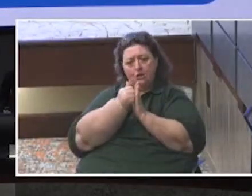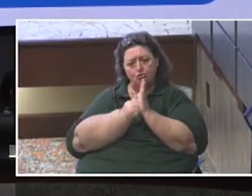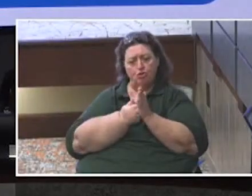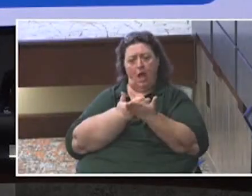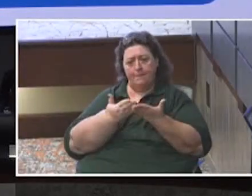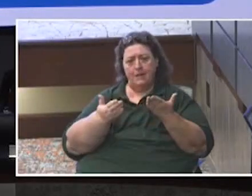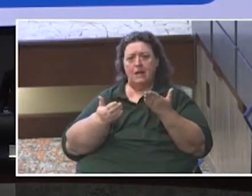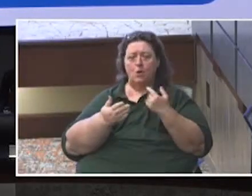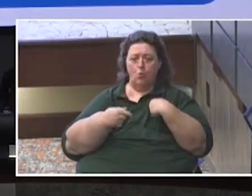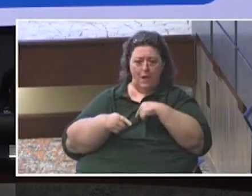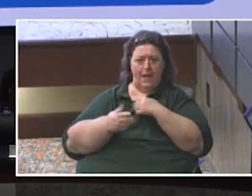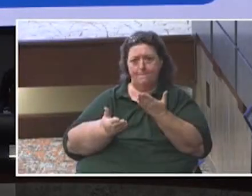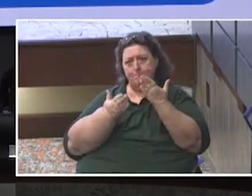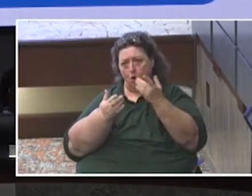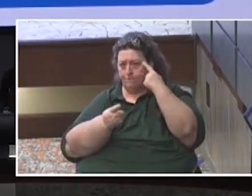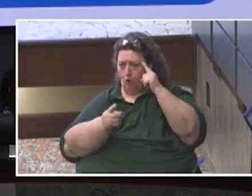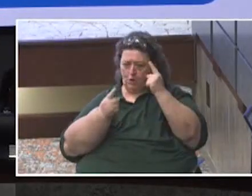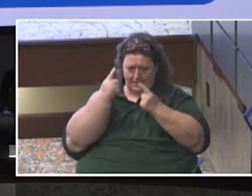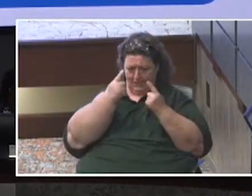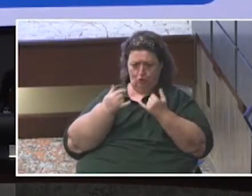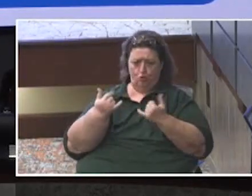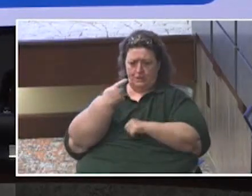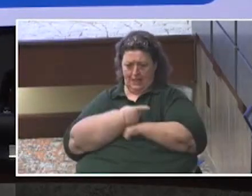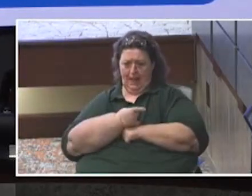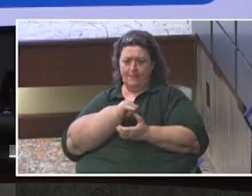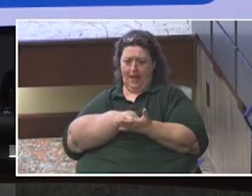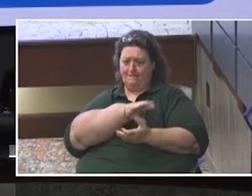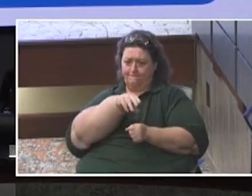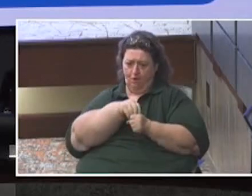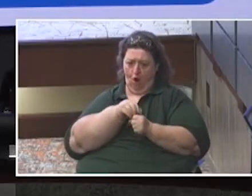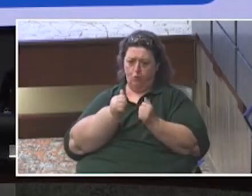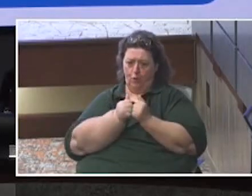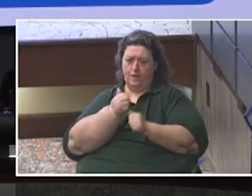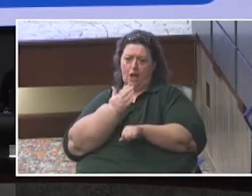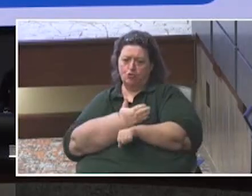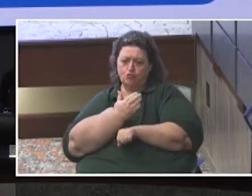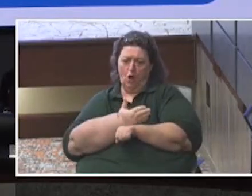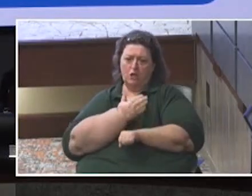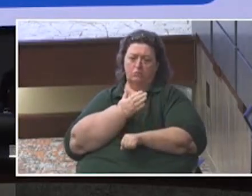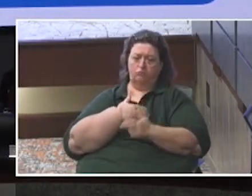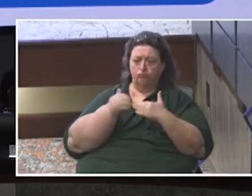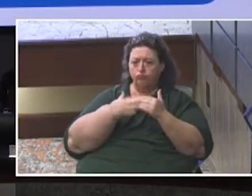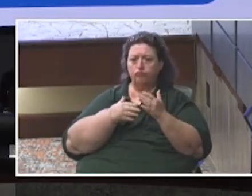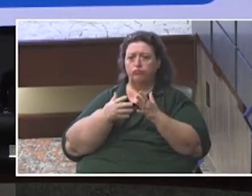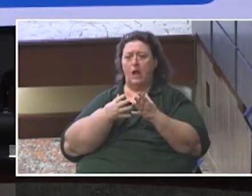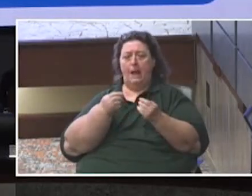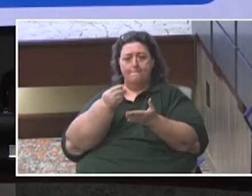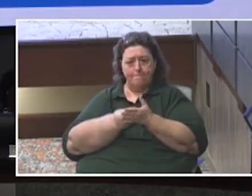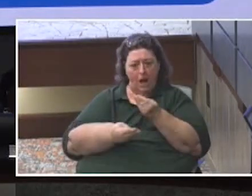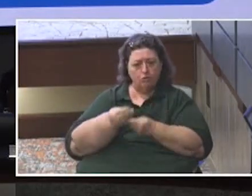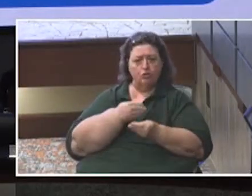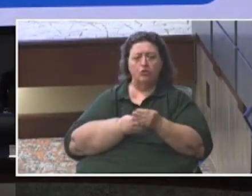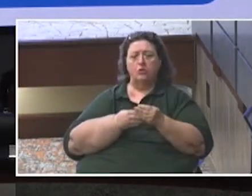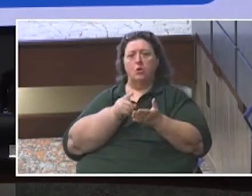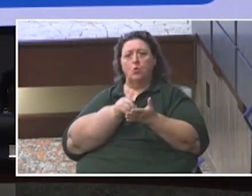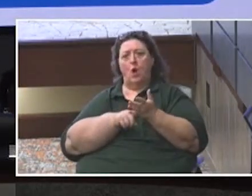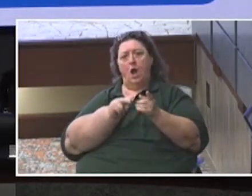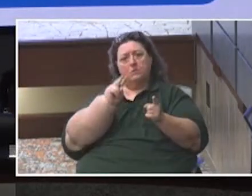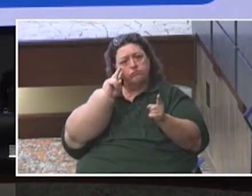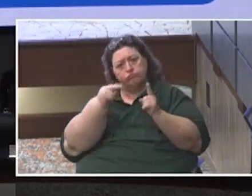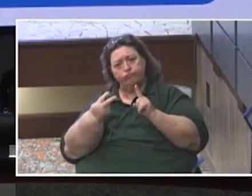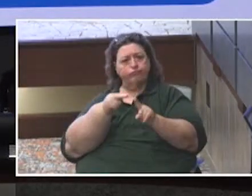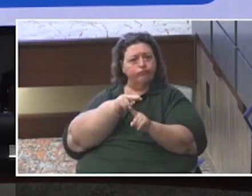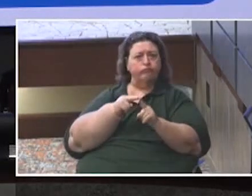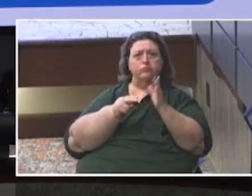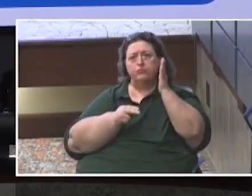were up for consideration today involved to the construction ongoing, and then also the budget and scope updates and see where we're heading